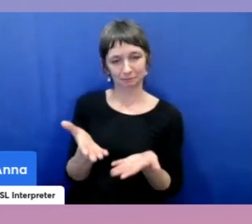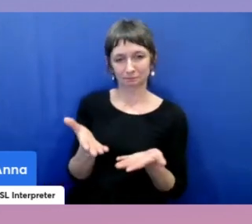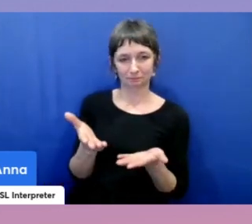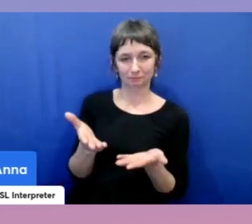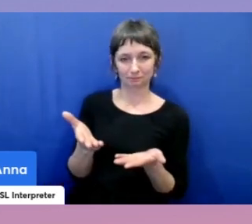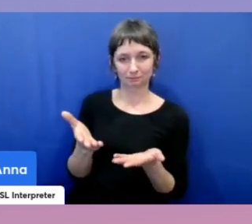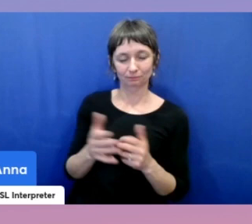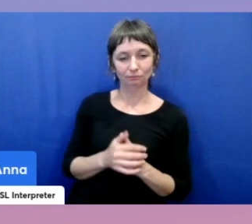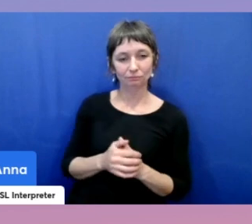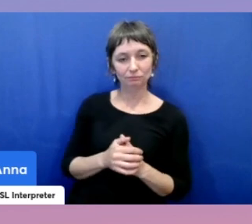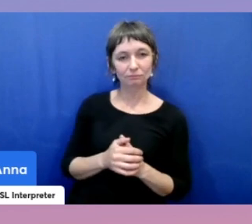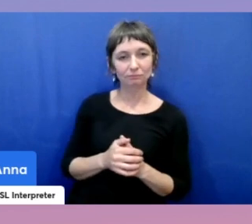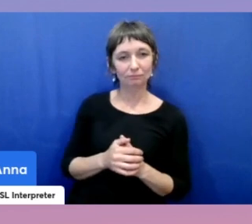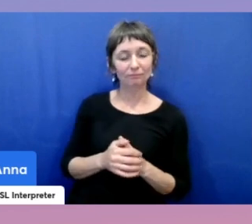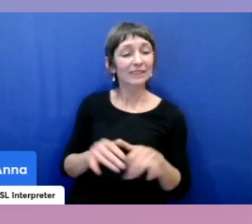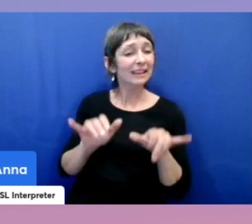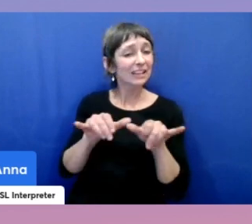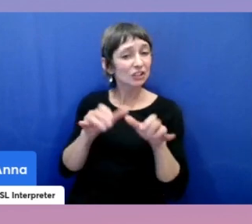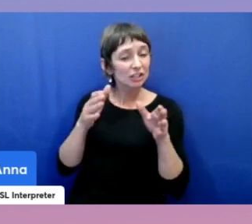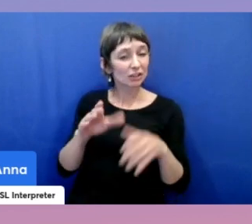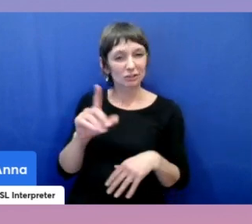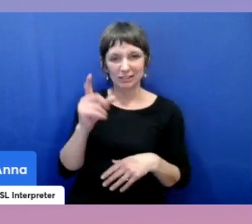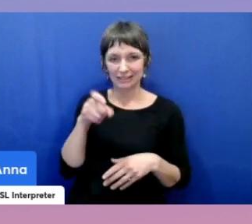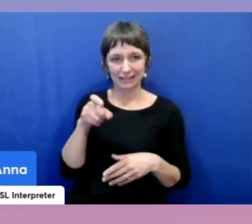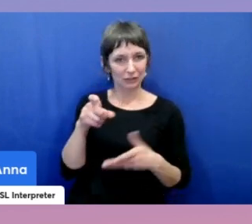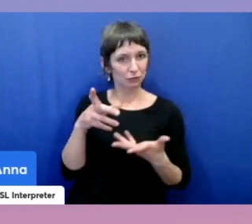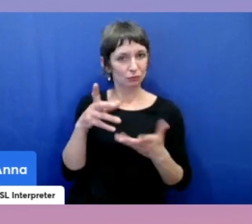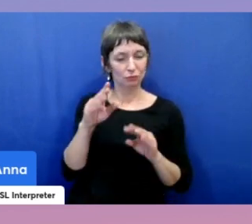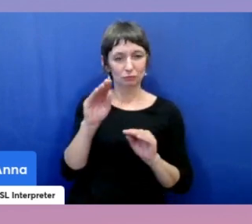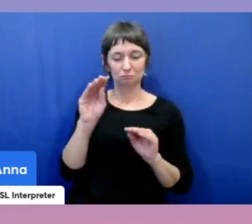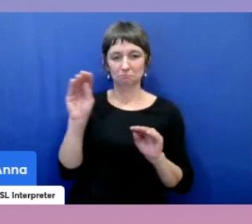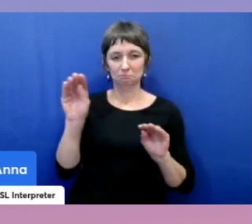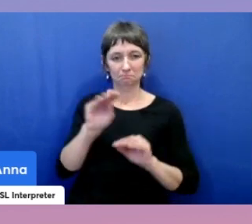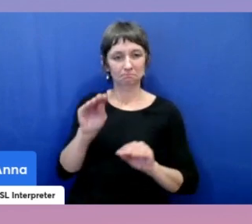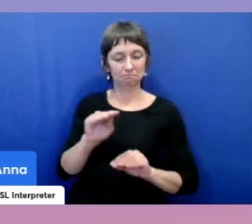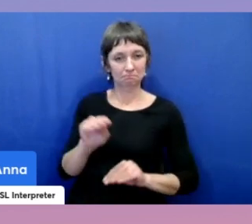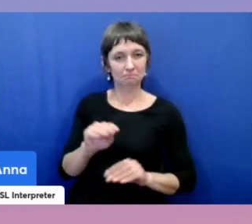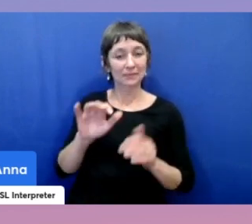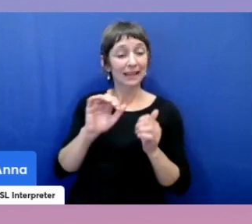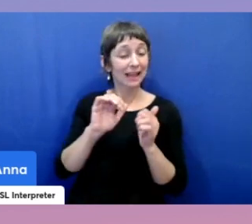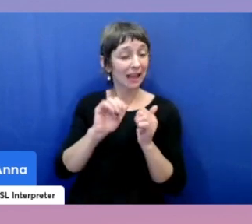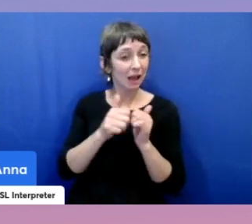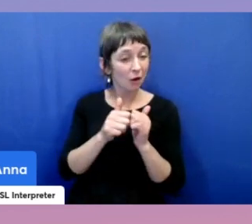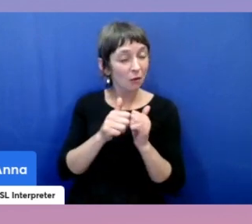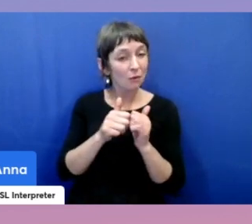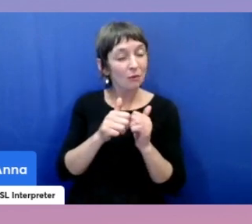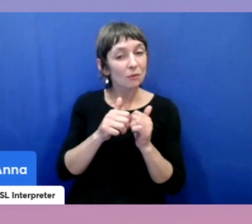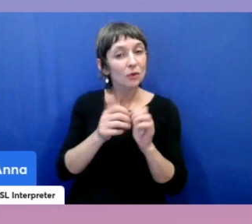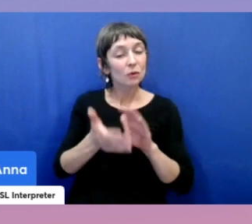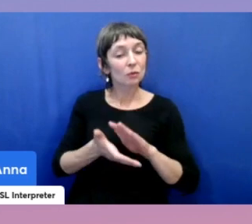see, engineers just need to put in line by running